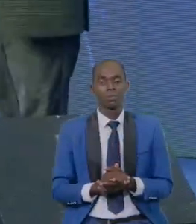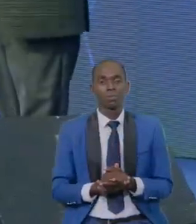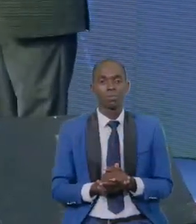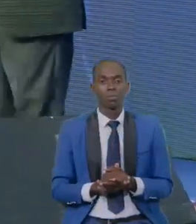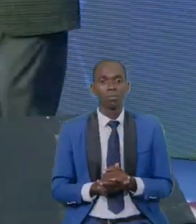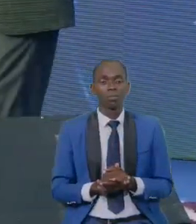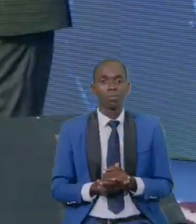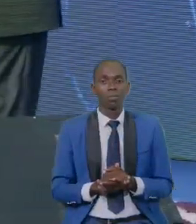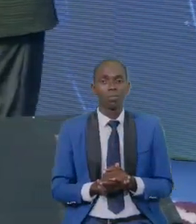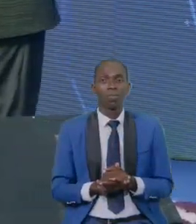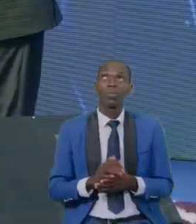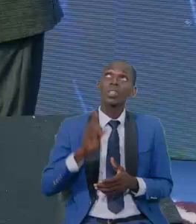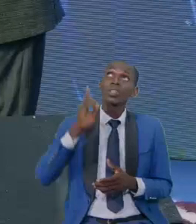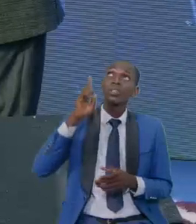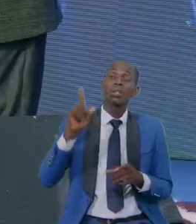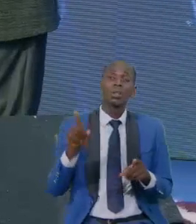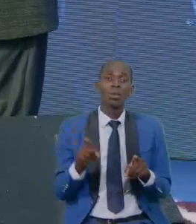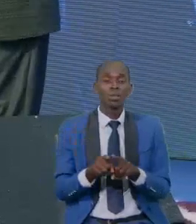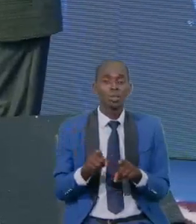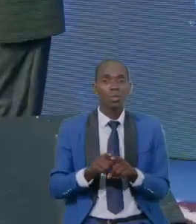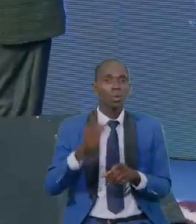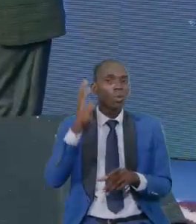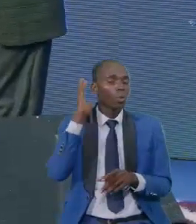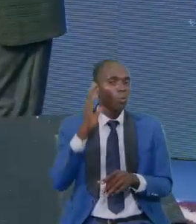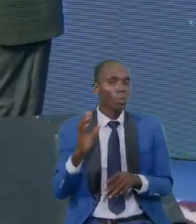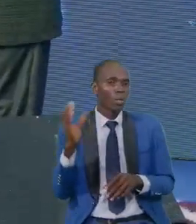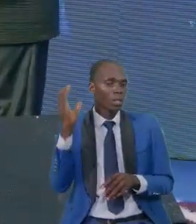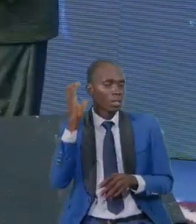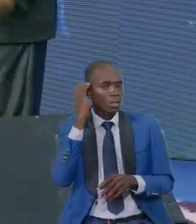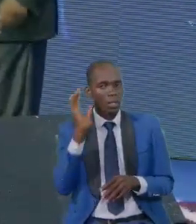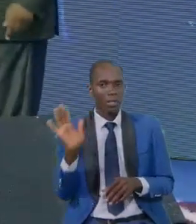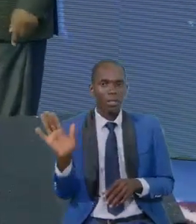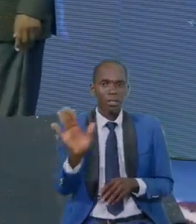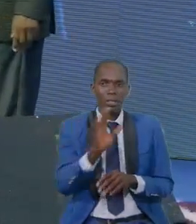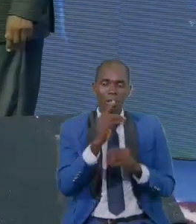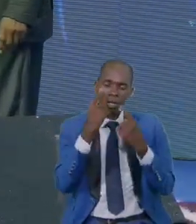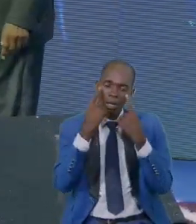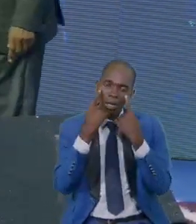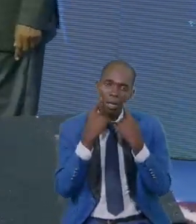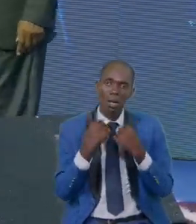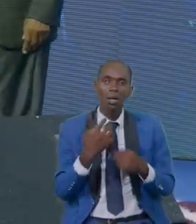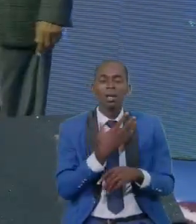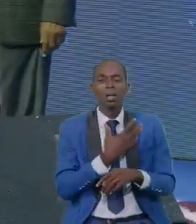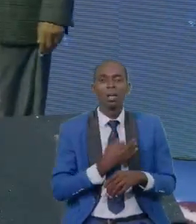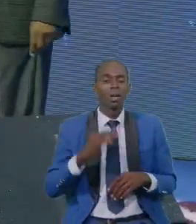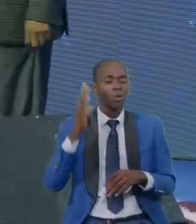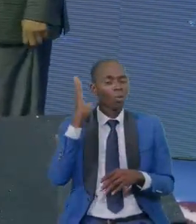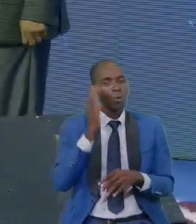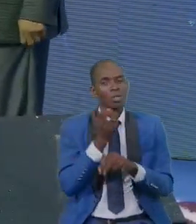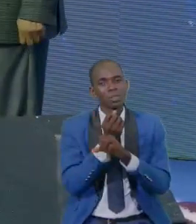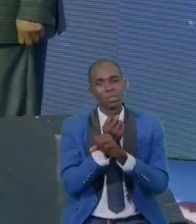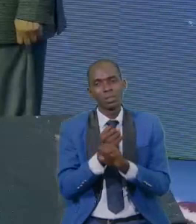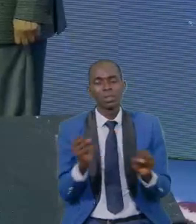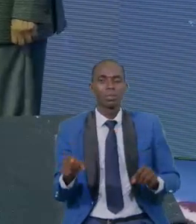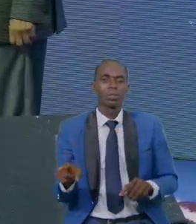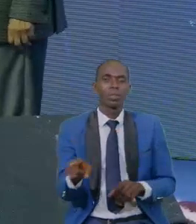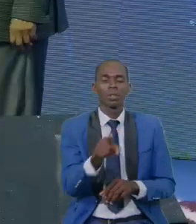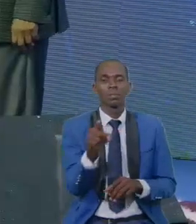He also will hear their cry and will save them.